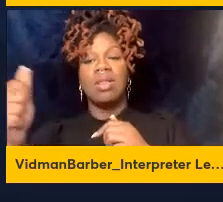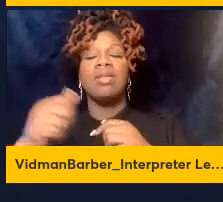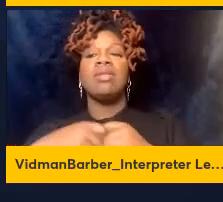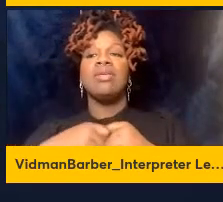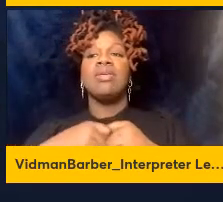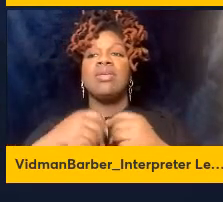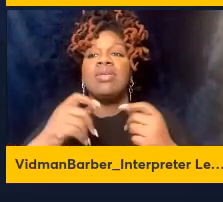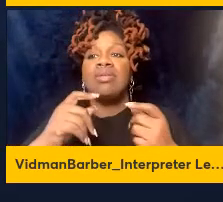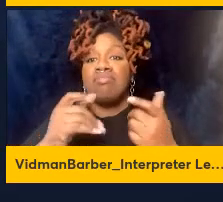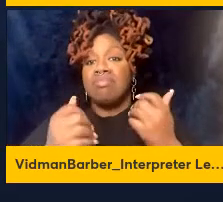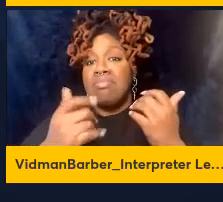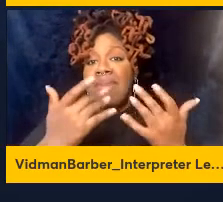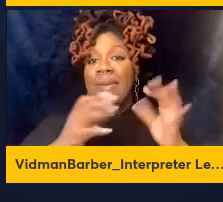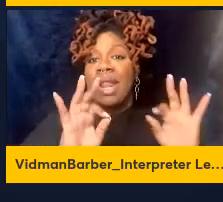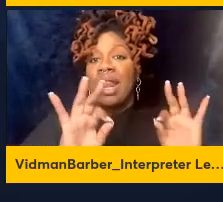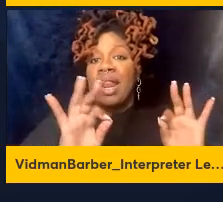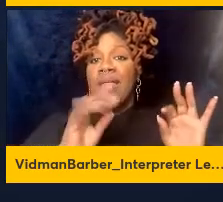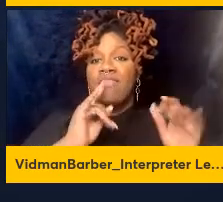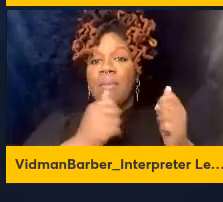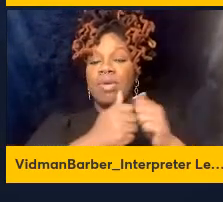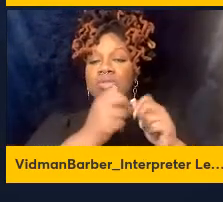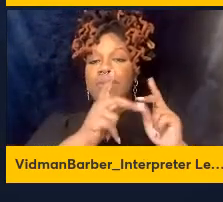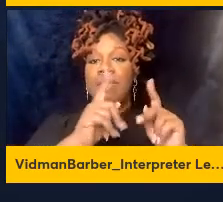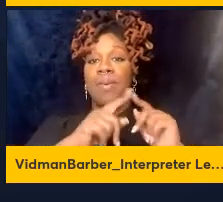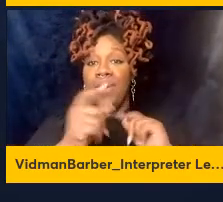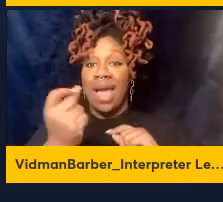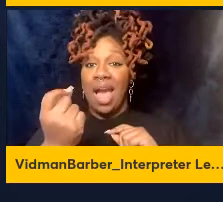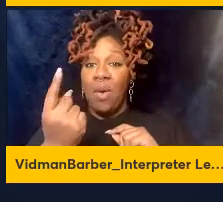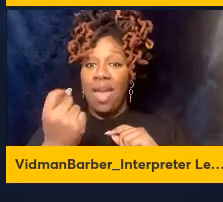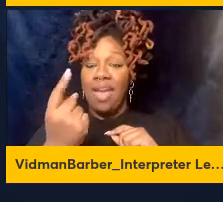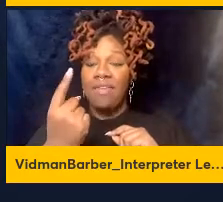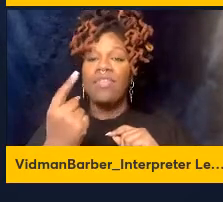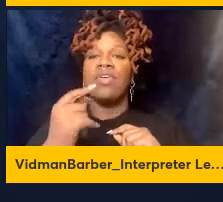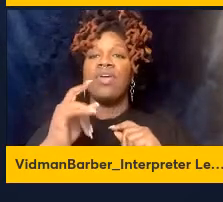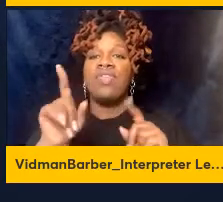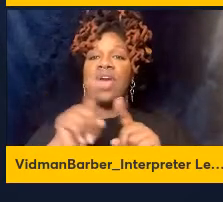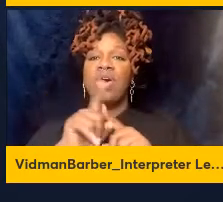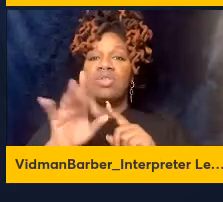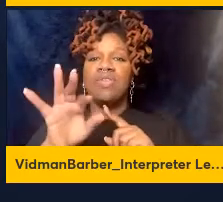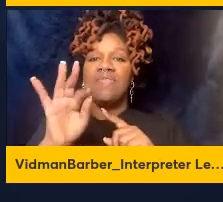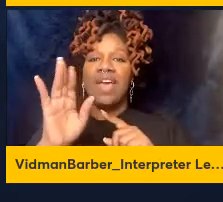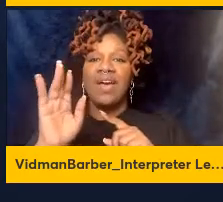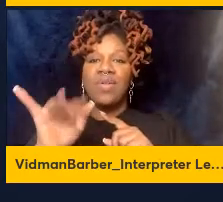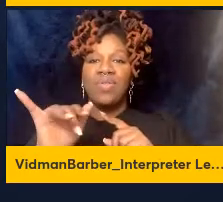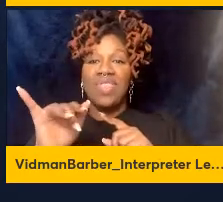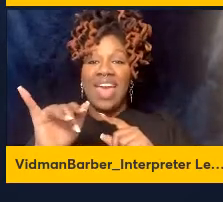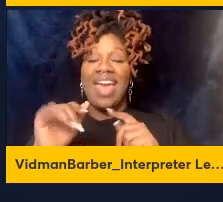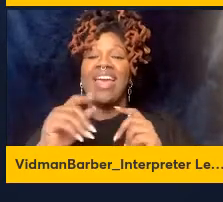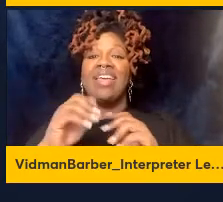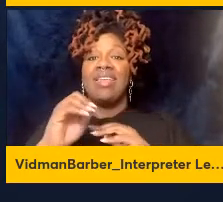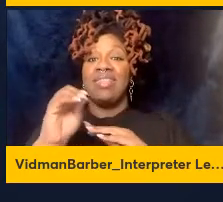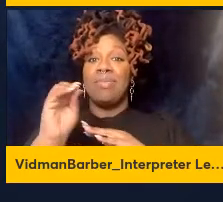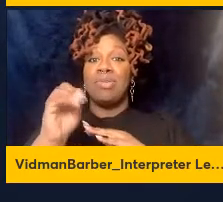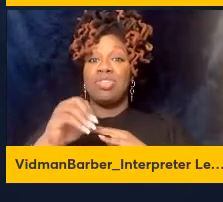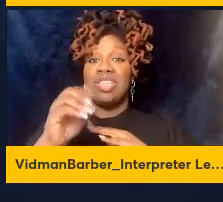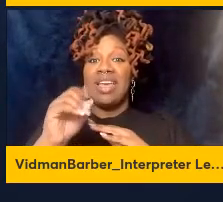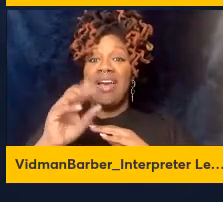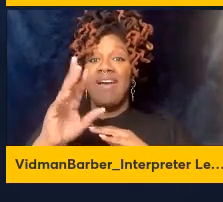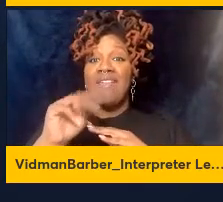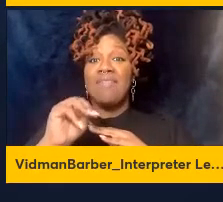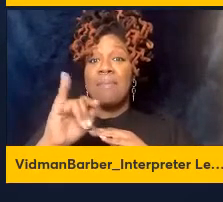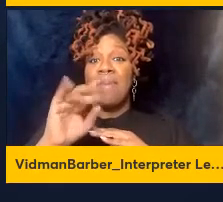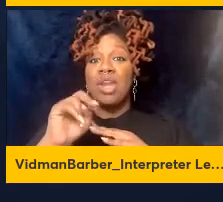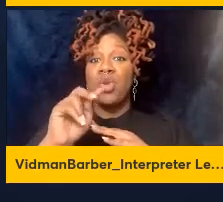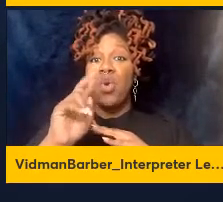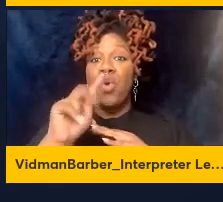minutes. However, what they found even beyond that was that percent minority and percent